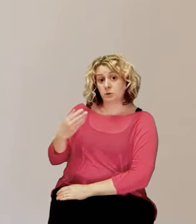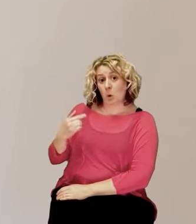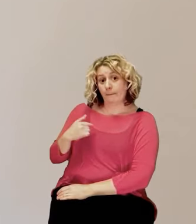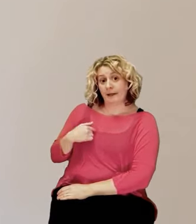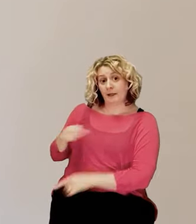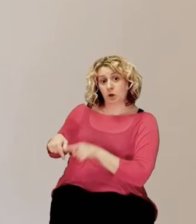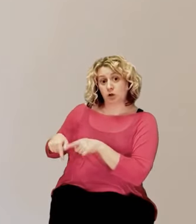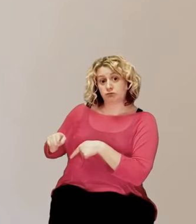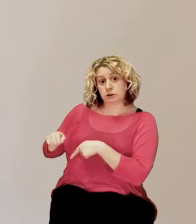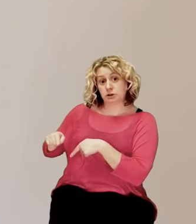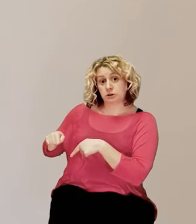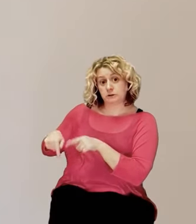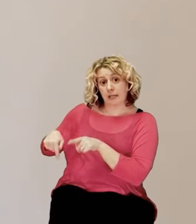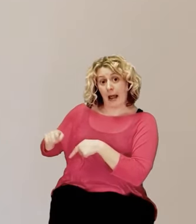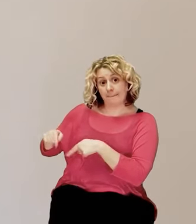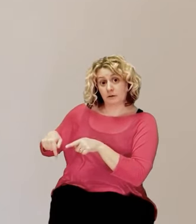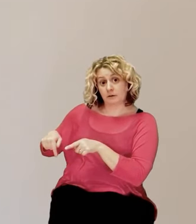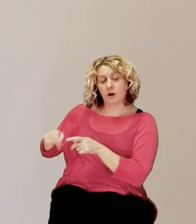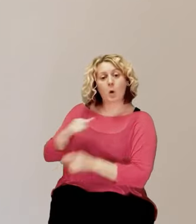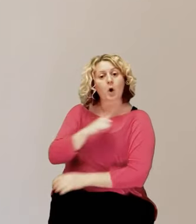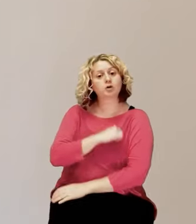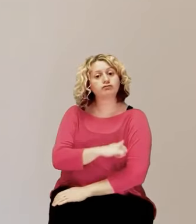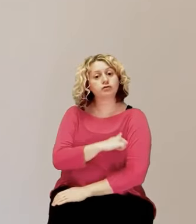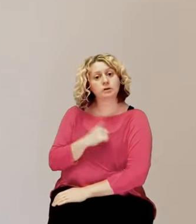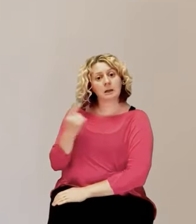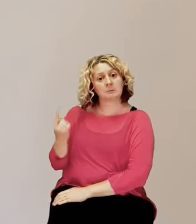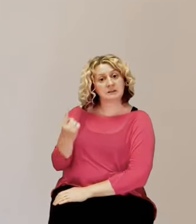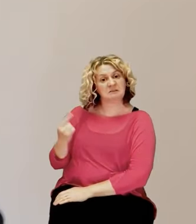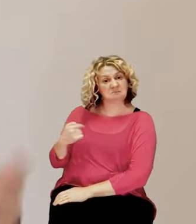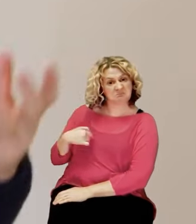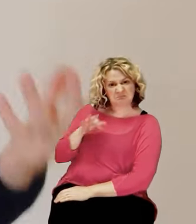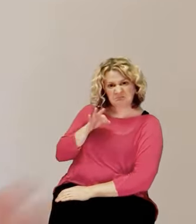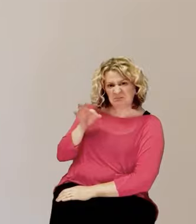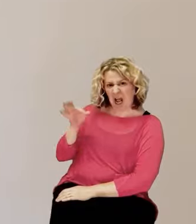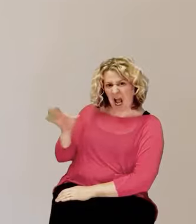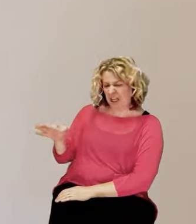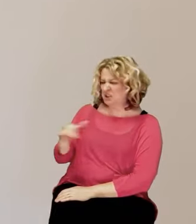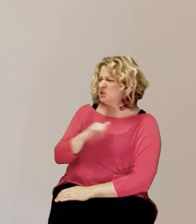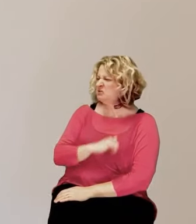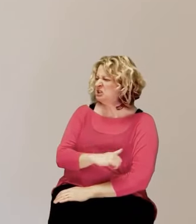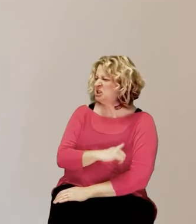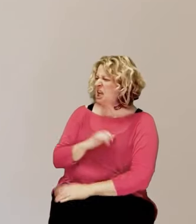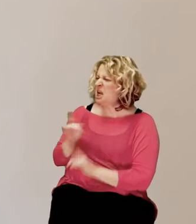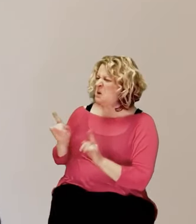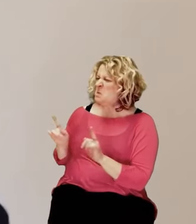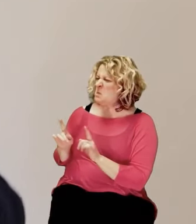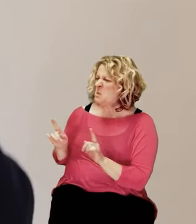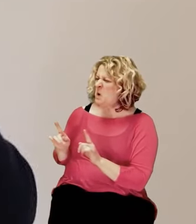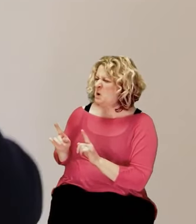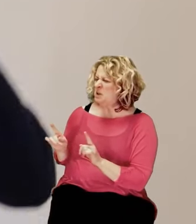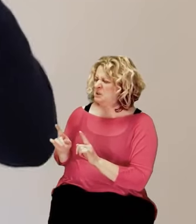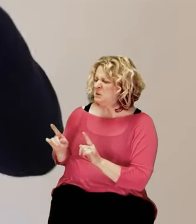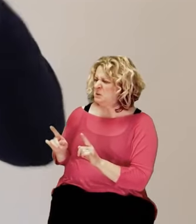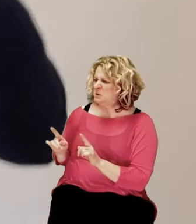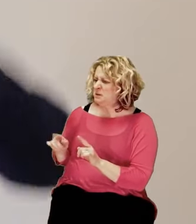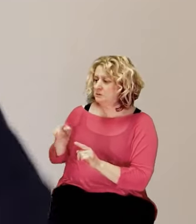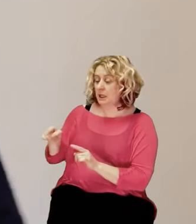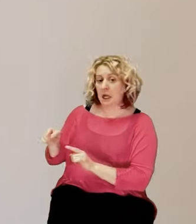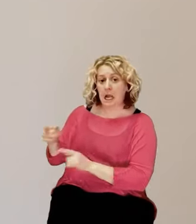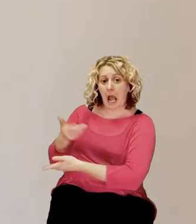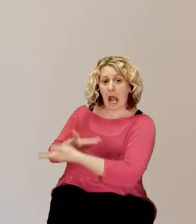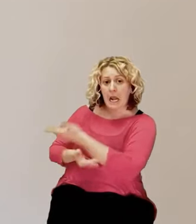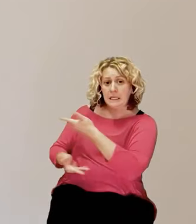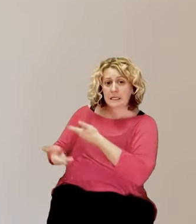coach. I asked Simon about Jesus. Oh, I asked him about Christianity, he says. And he helped